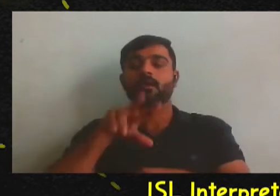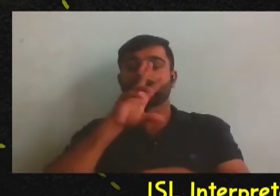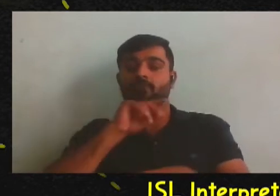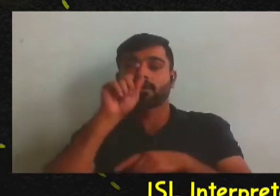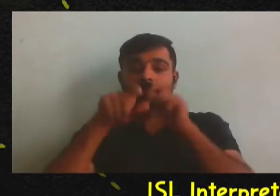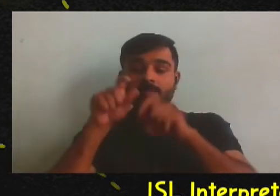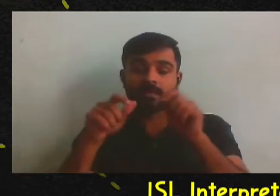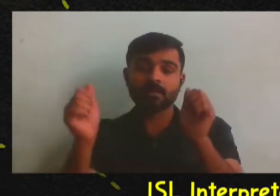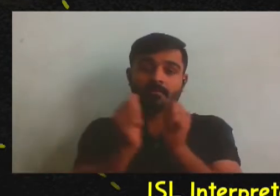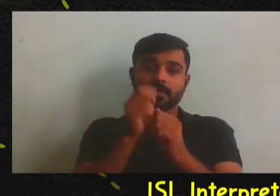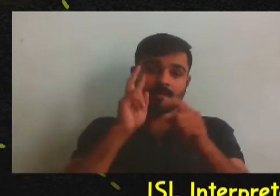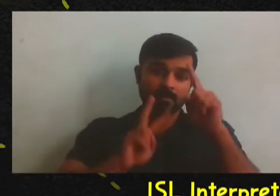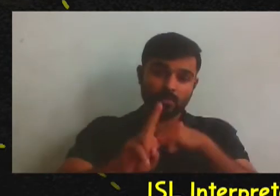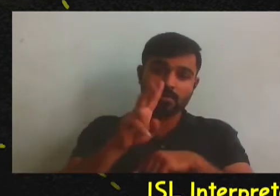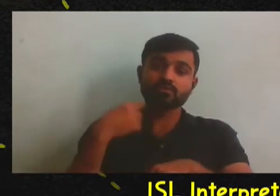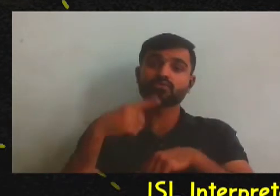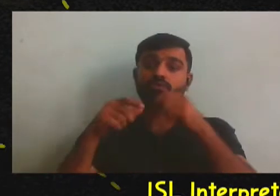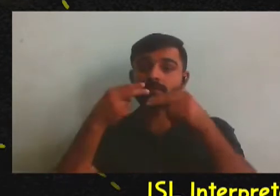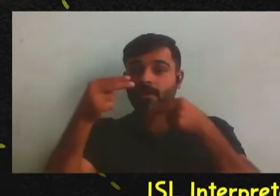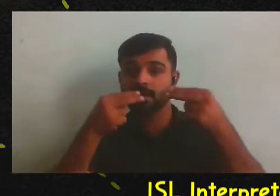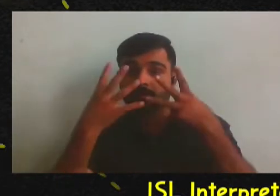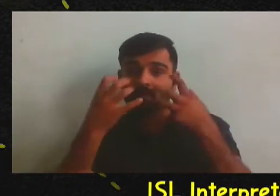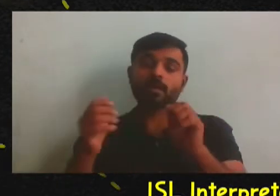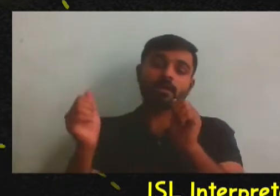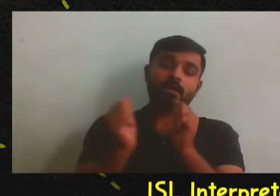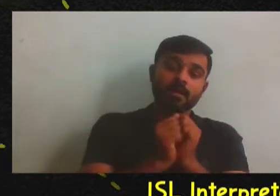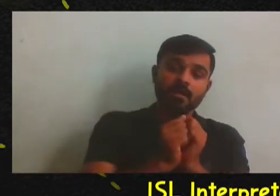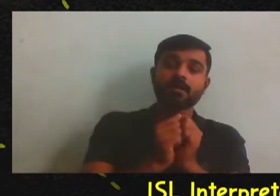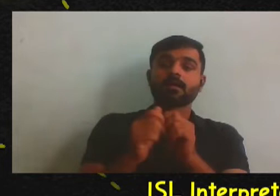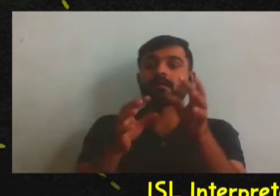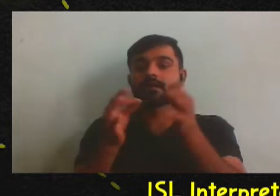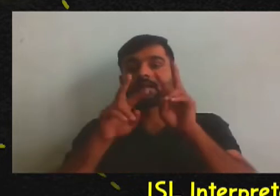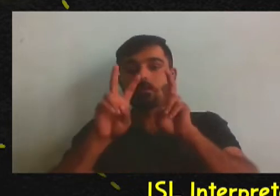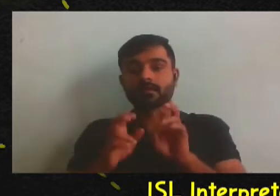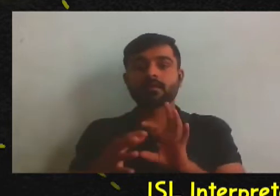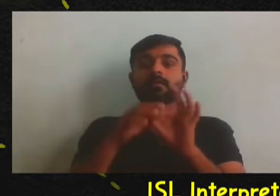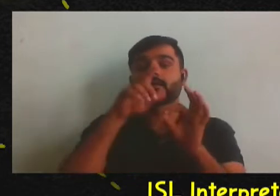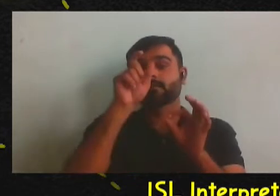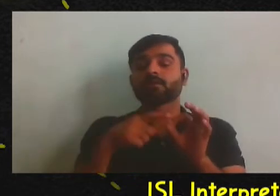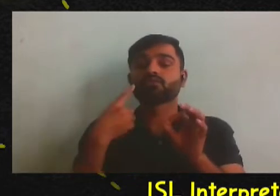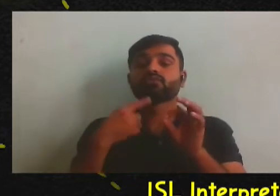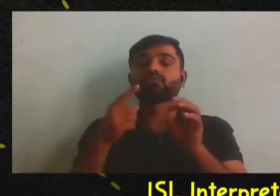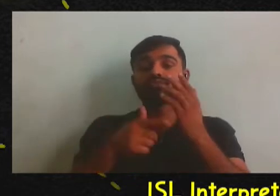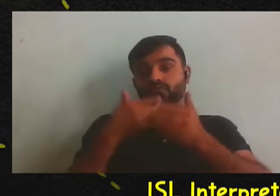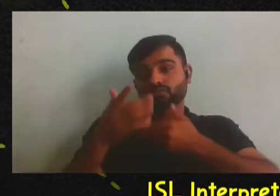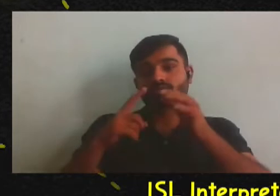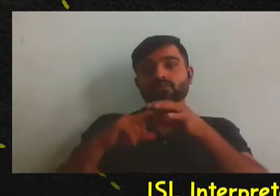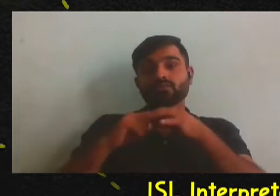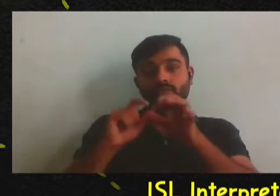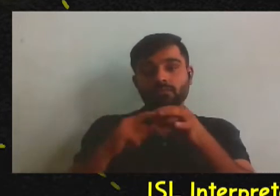helpline is Gunjan Sharma, whose name I do want to call out. She's just an incredible person who's anchored this question answer